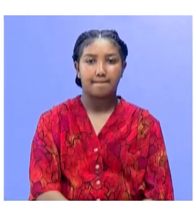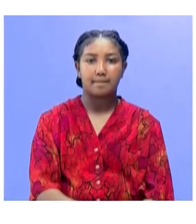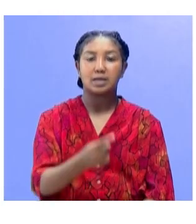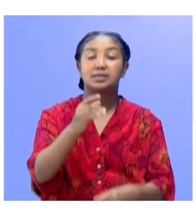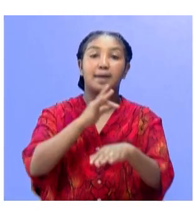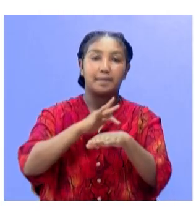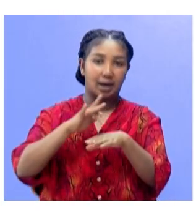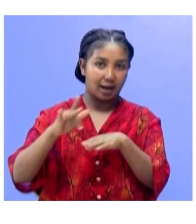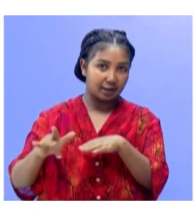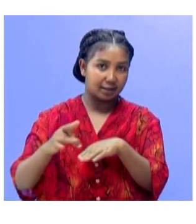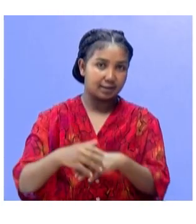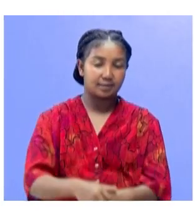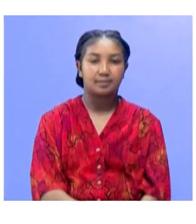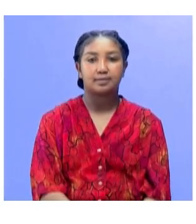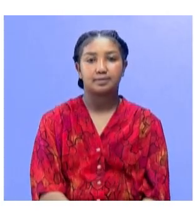blank,